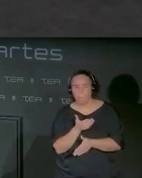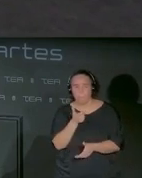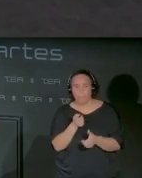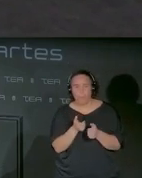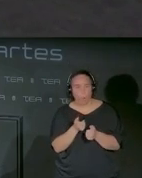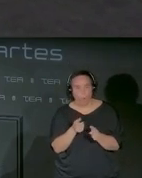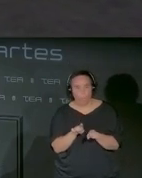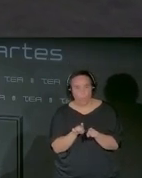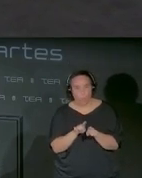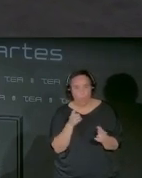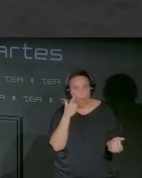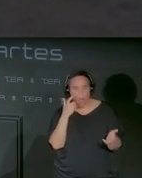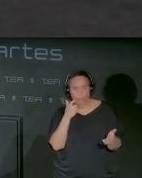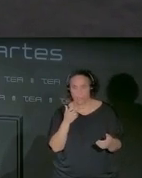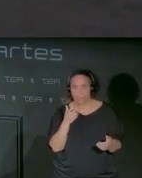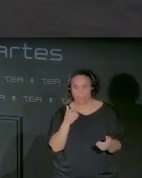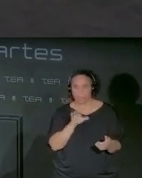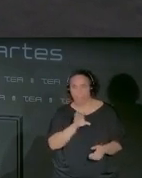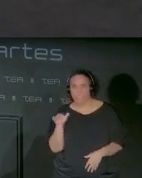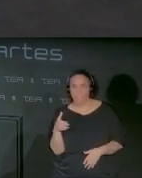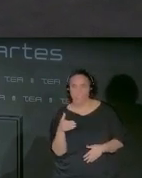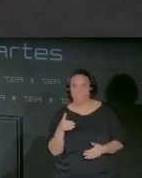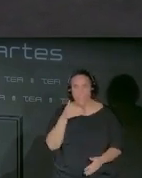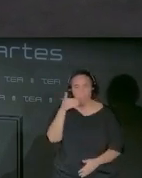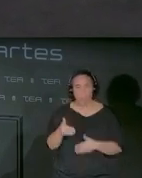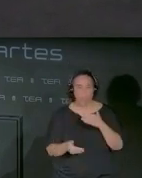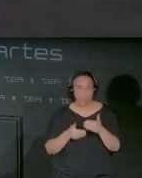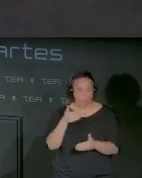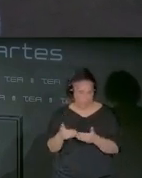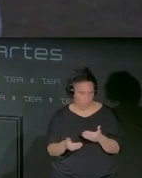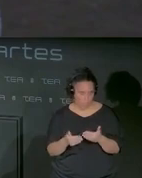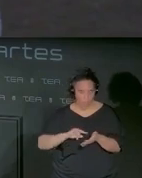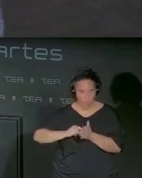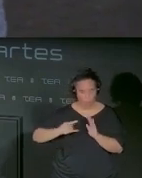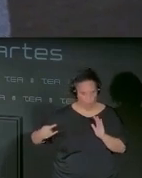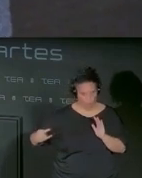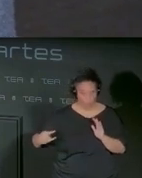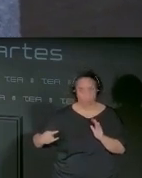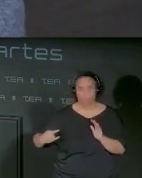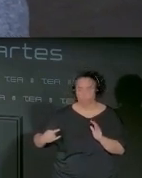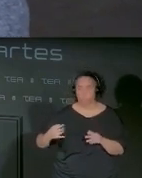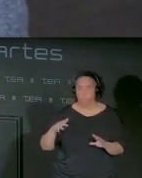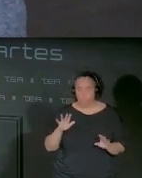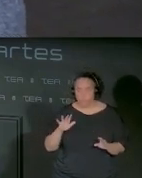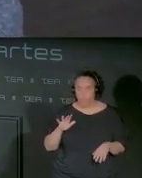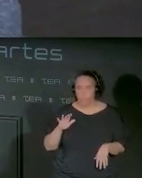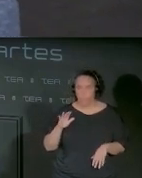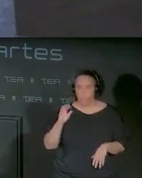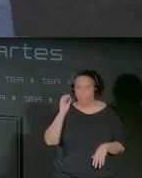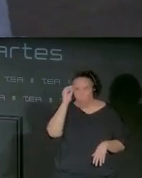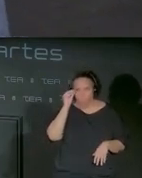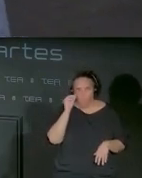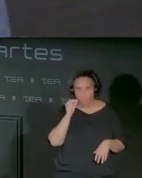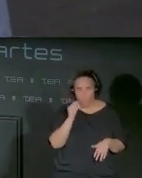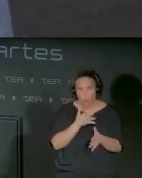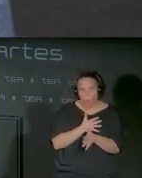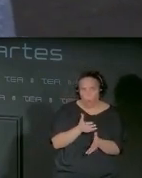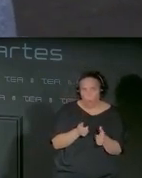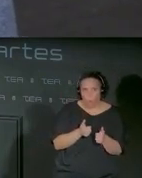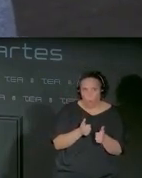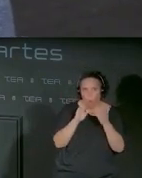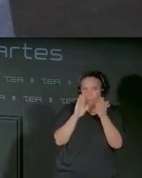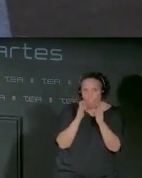artistic from 30, 40 years ago. I mean, if somebody played a game called Sir Fred on ZX